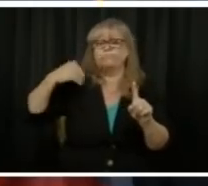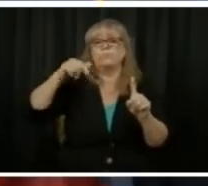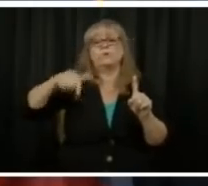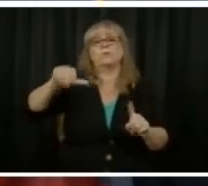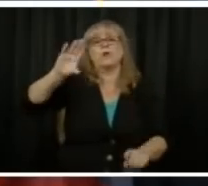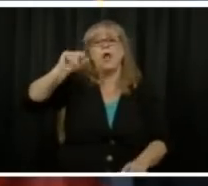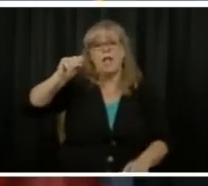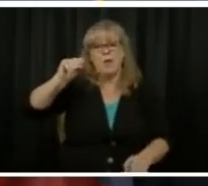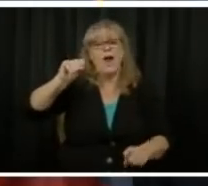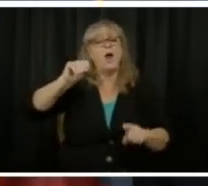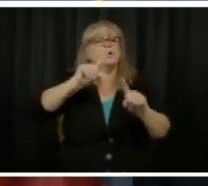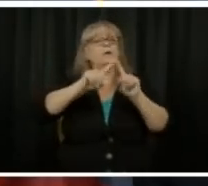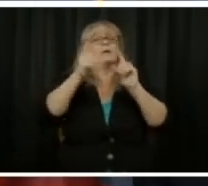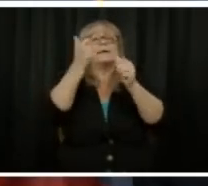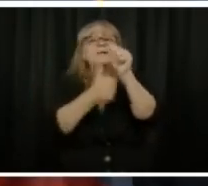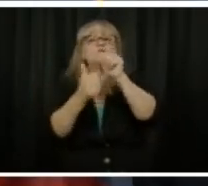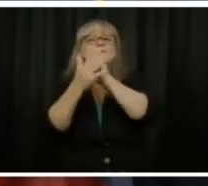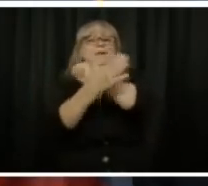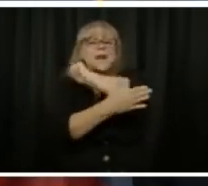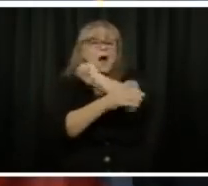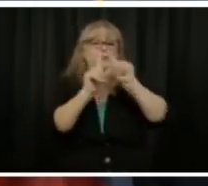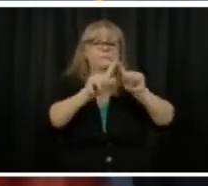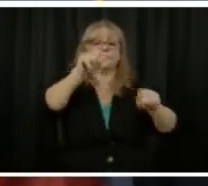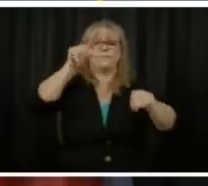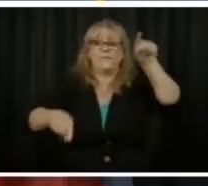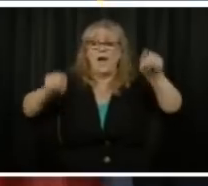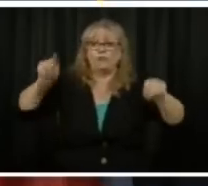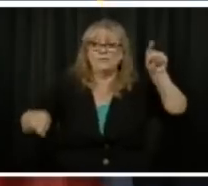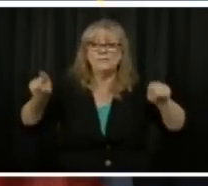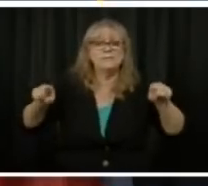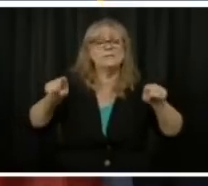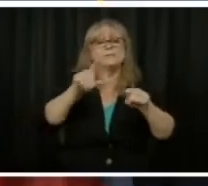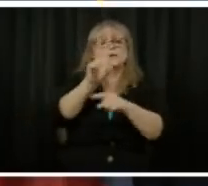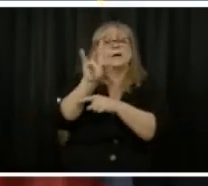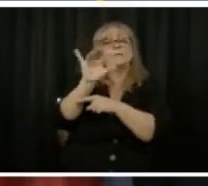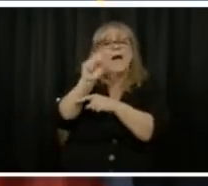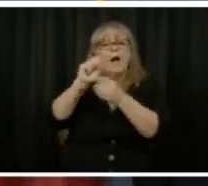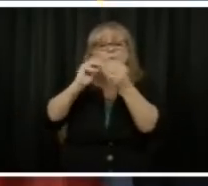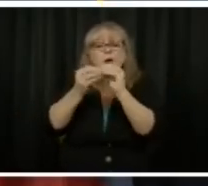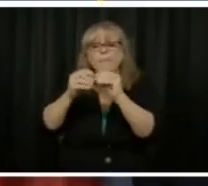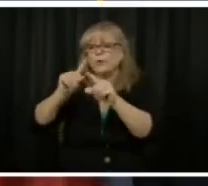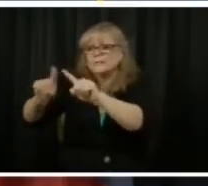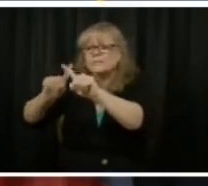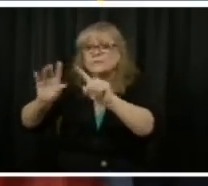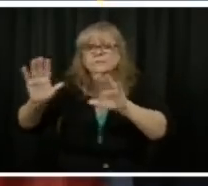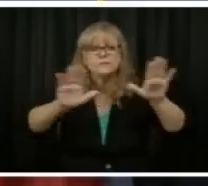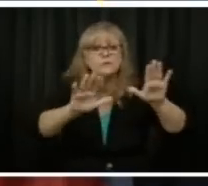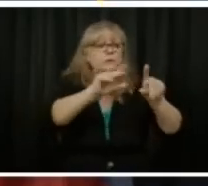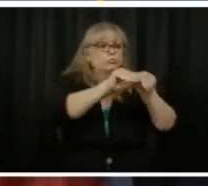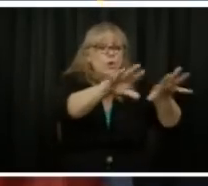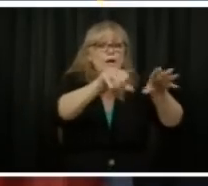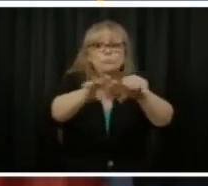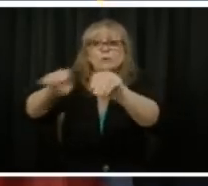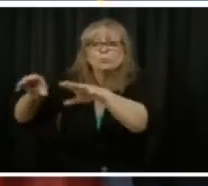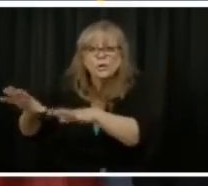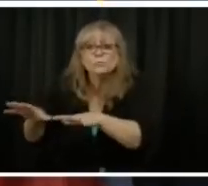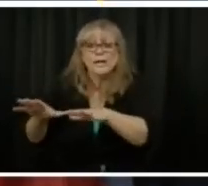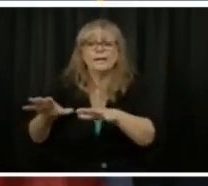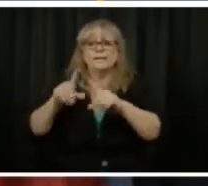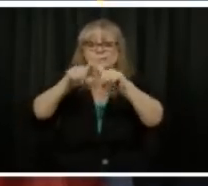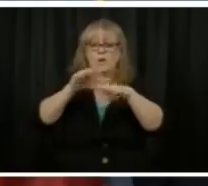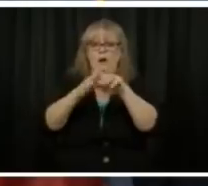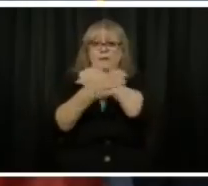virus is no exception to that diversity. And we've really embraced that as a state to have tailored local approaches. And coordinating